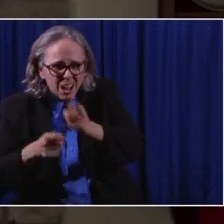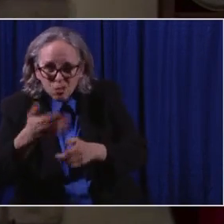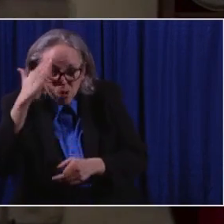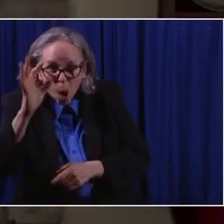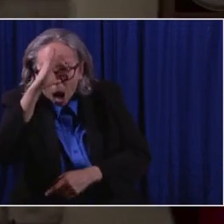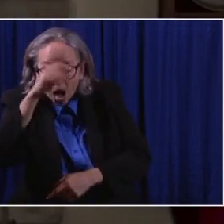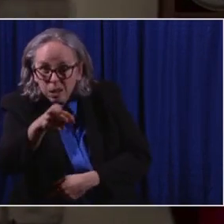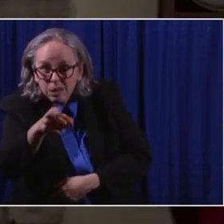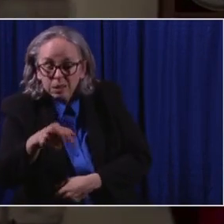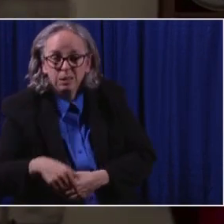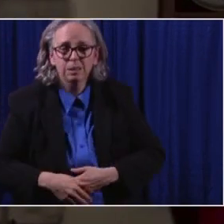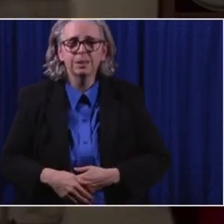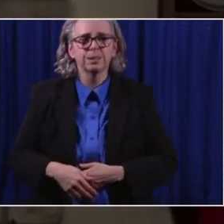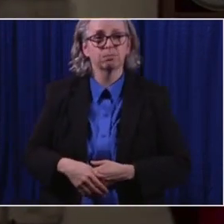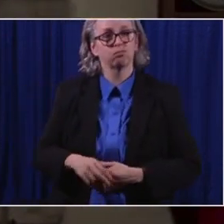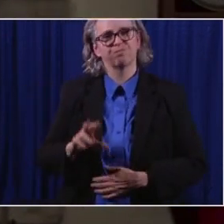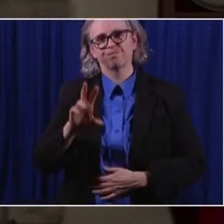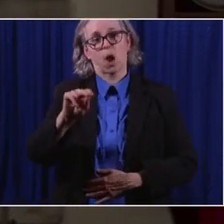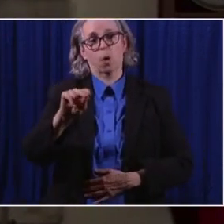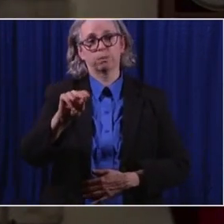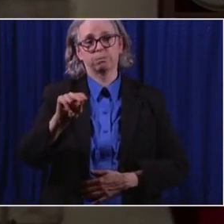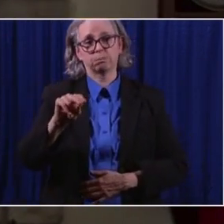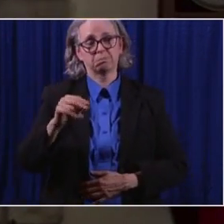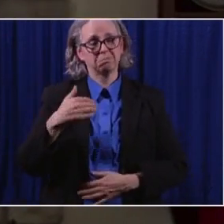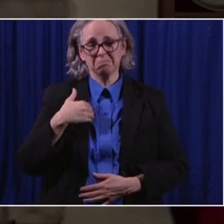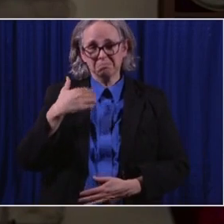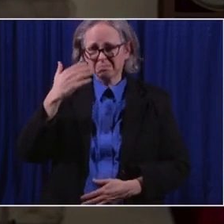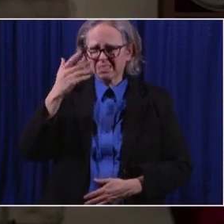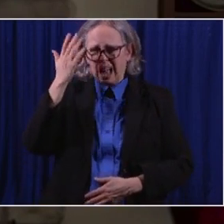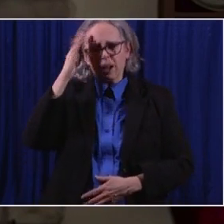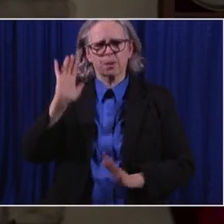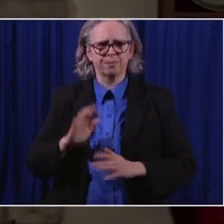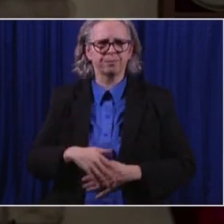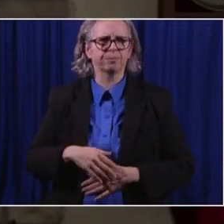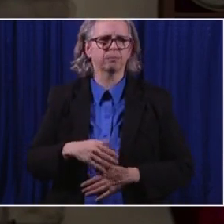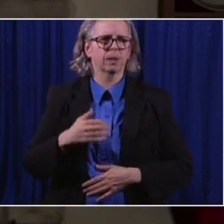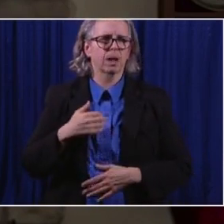no, I mean, I don't know what they're doing.